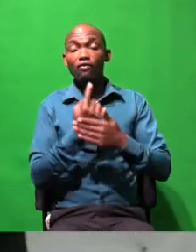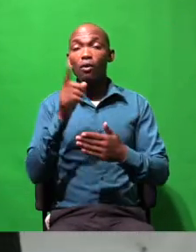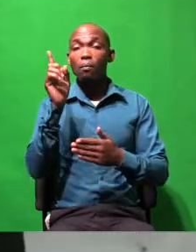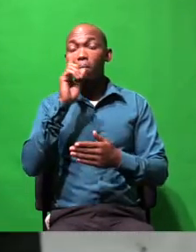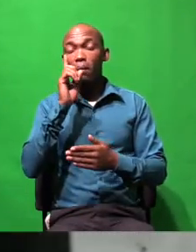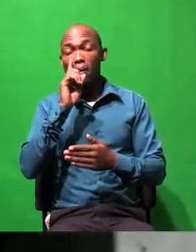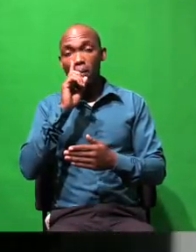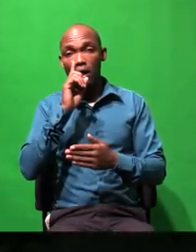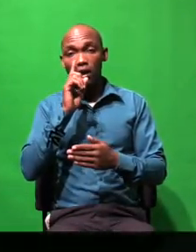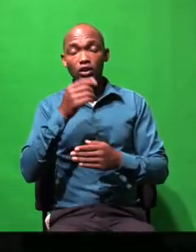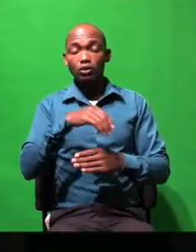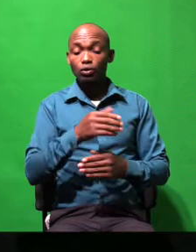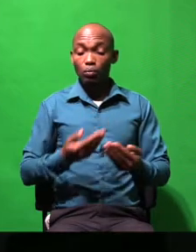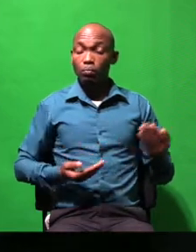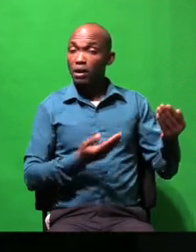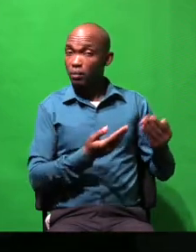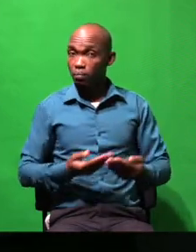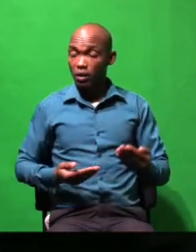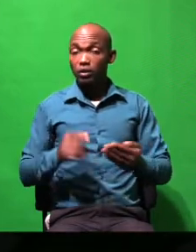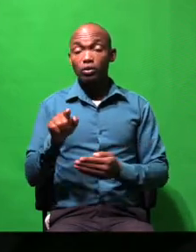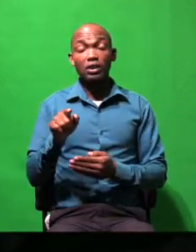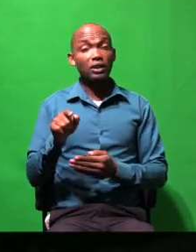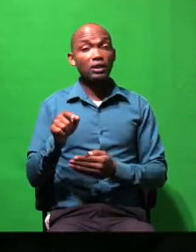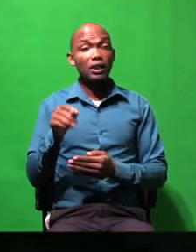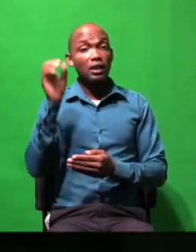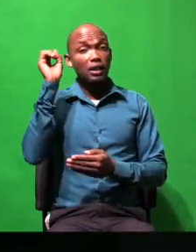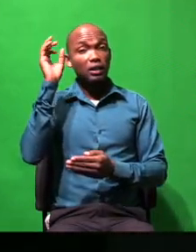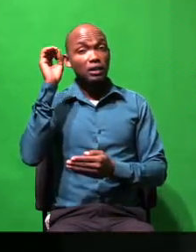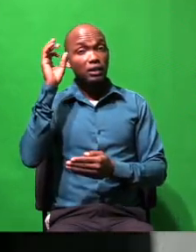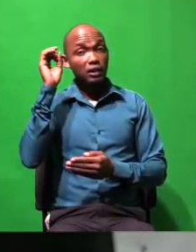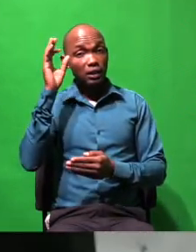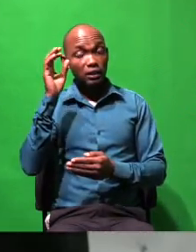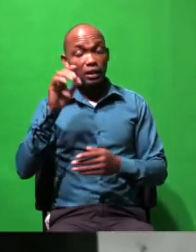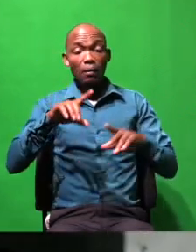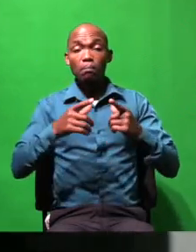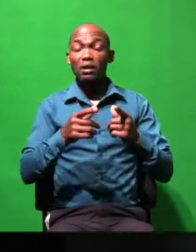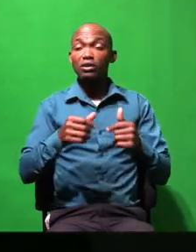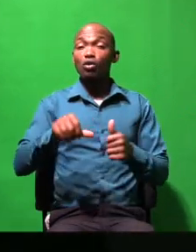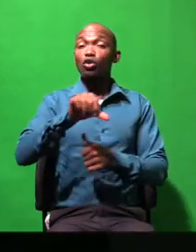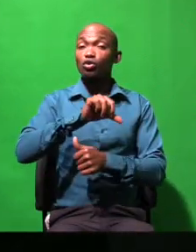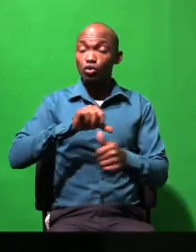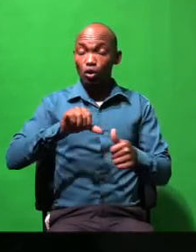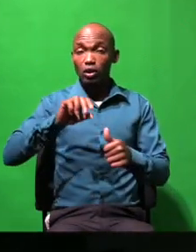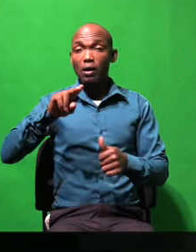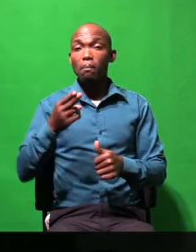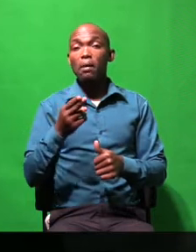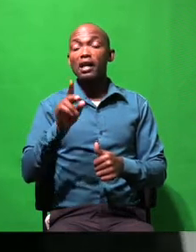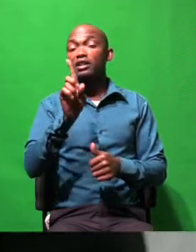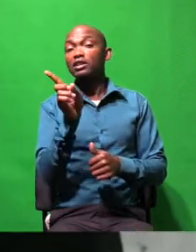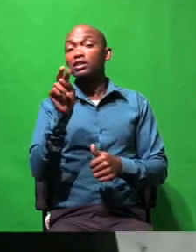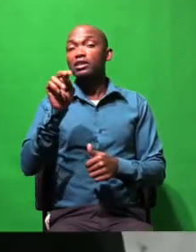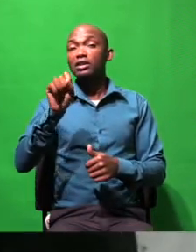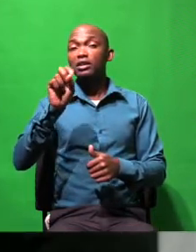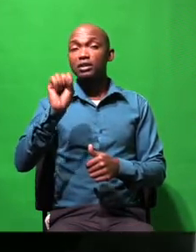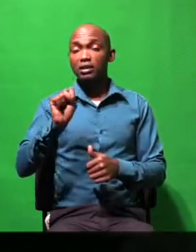why we say inherited disease, and normally controlled by recessive gene